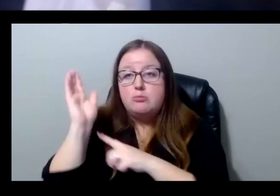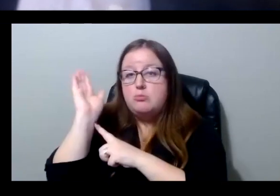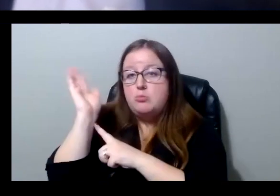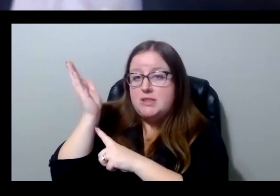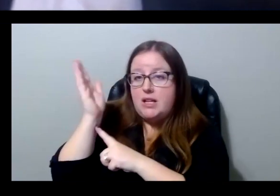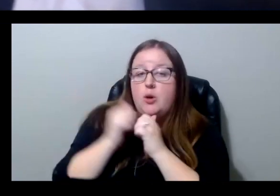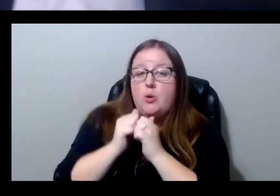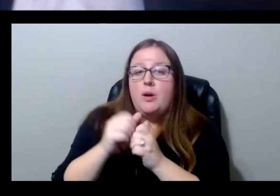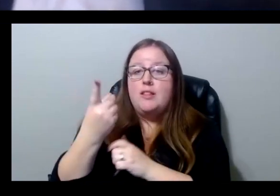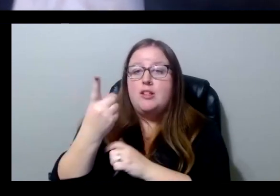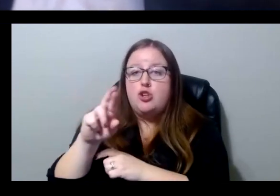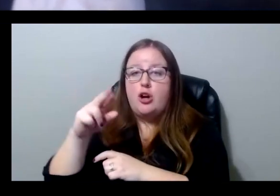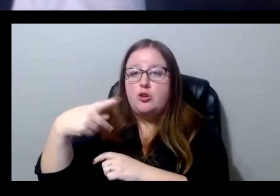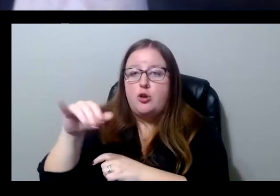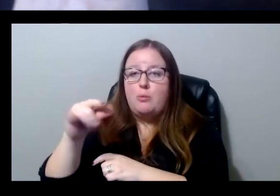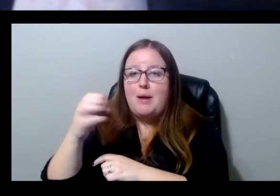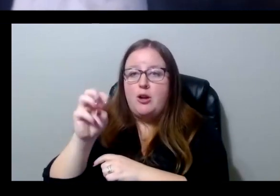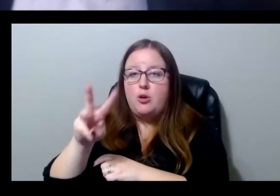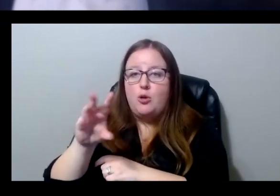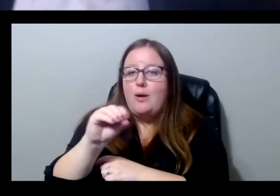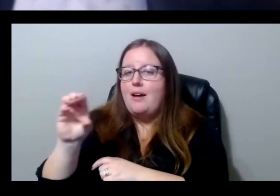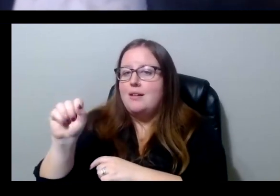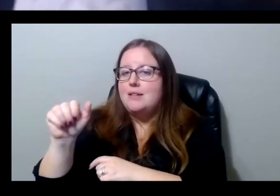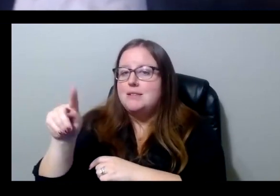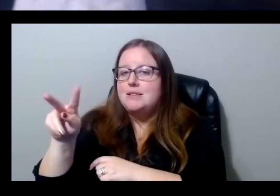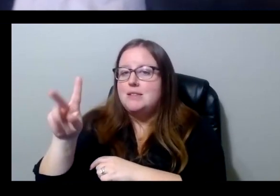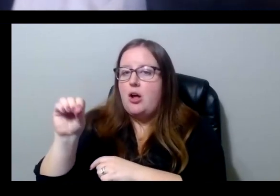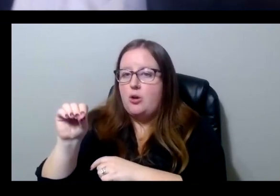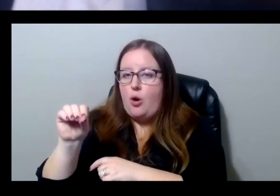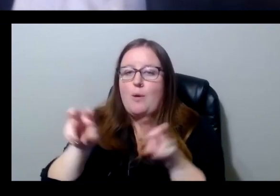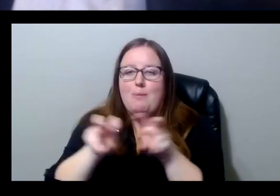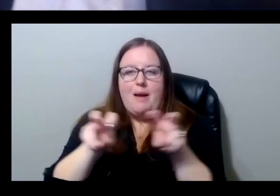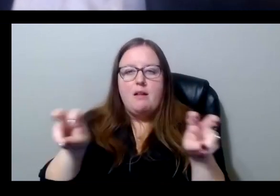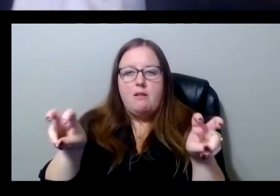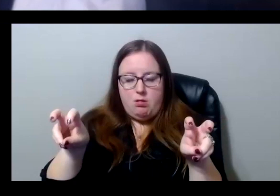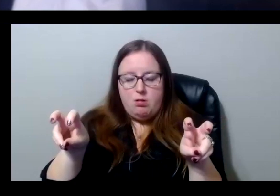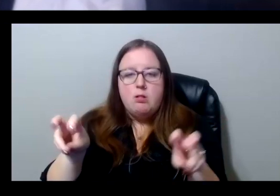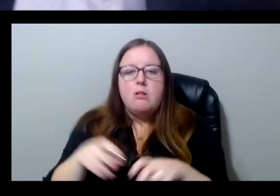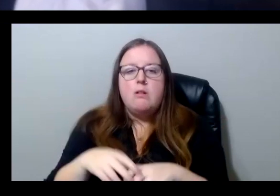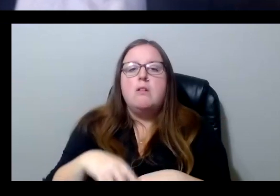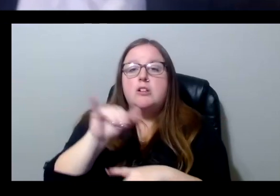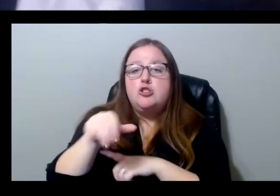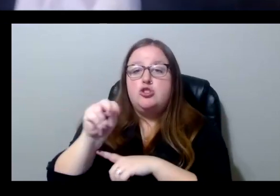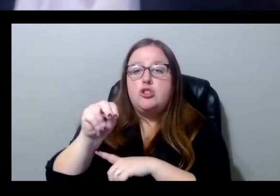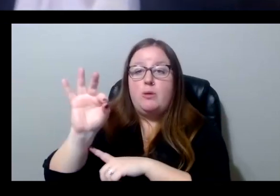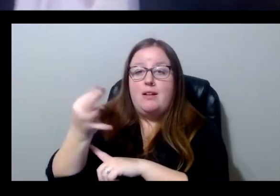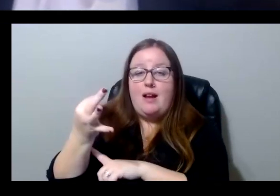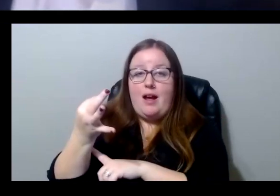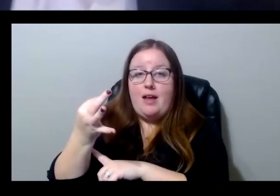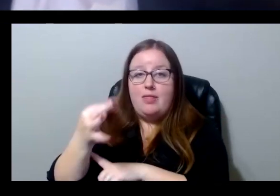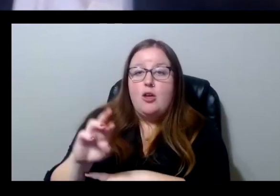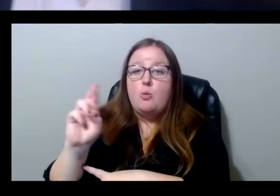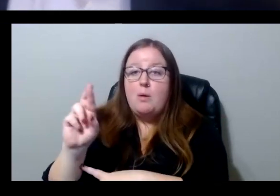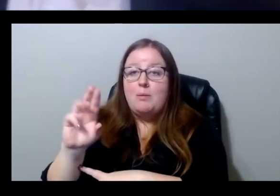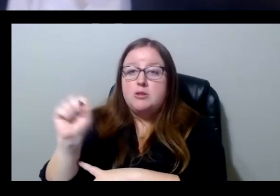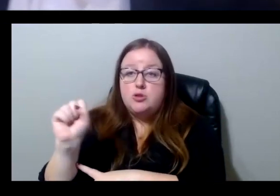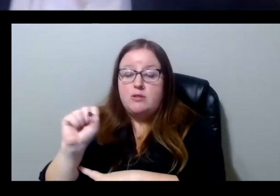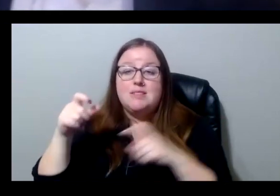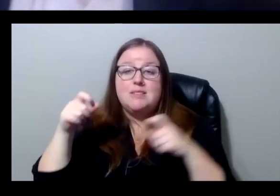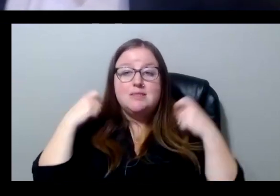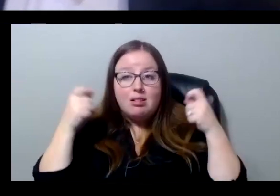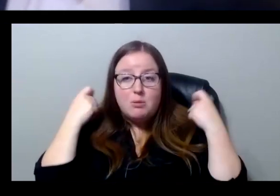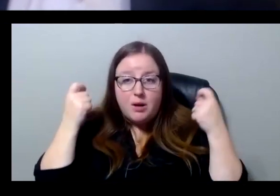it's not just me, and I'm playing a very small part. But the fact that it's recognized that I'm trying to